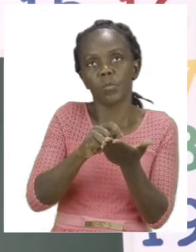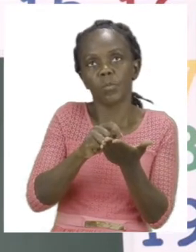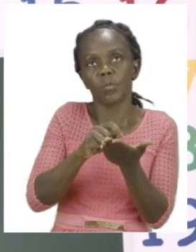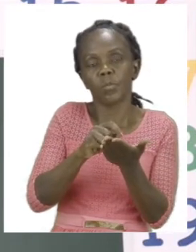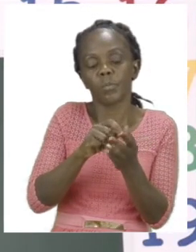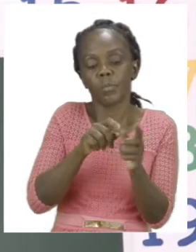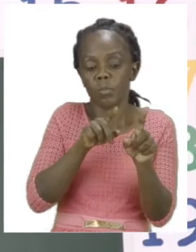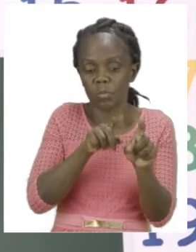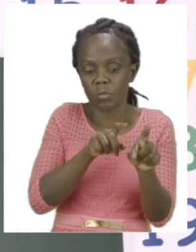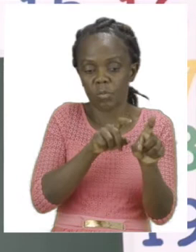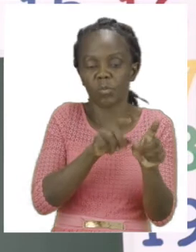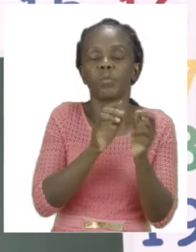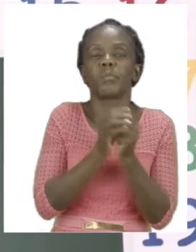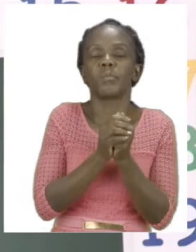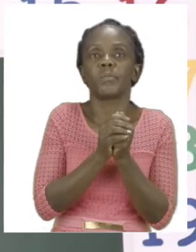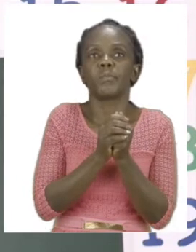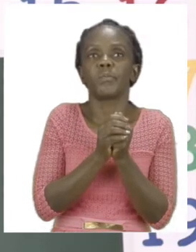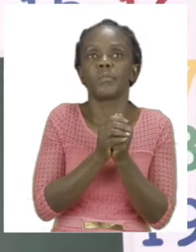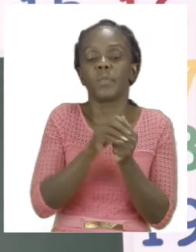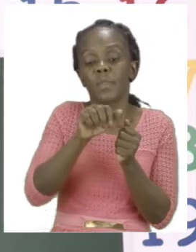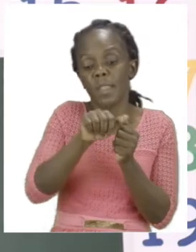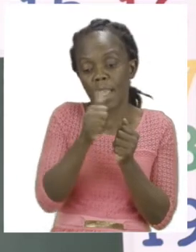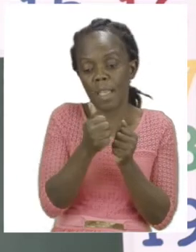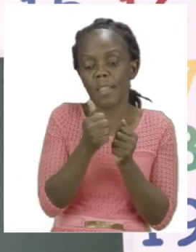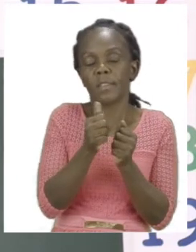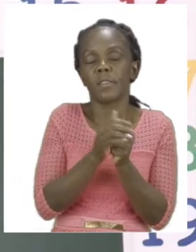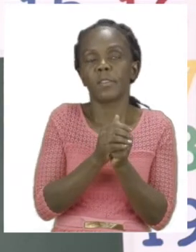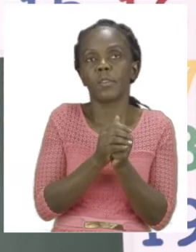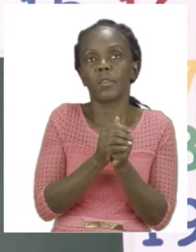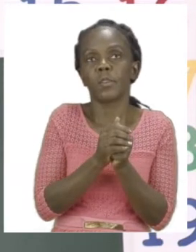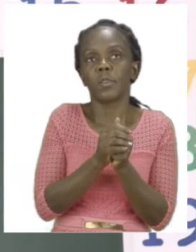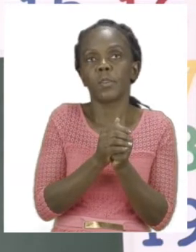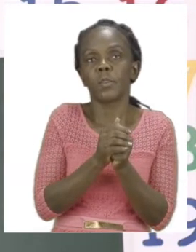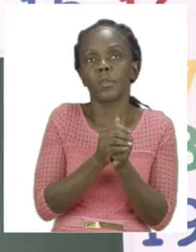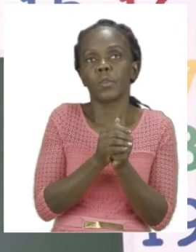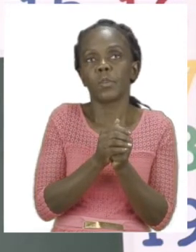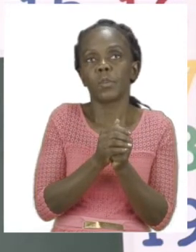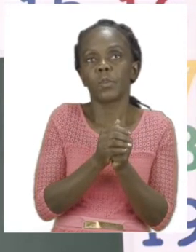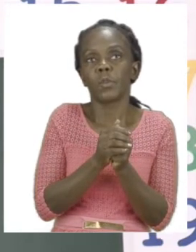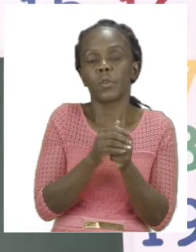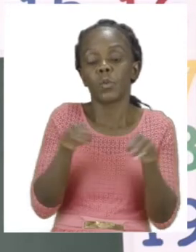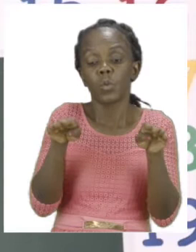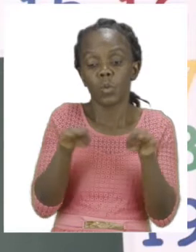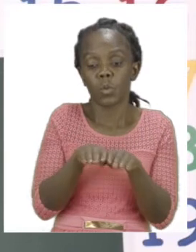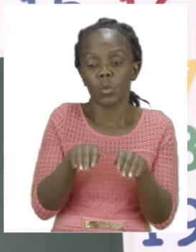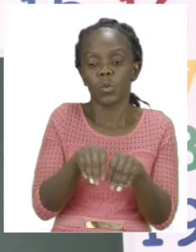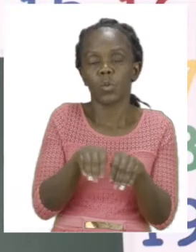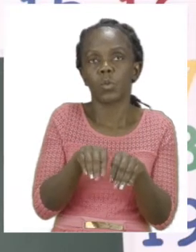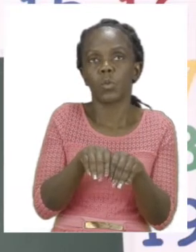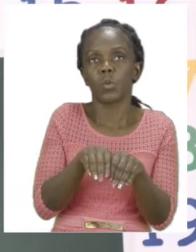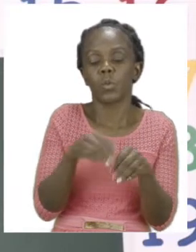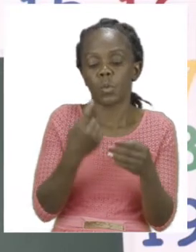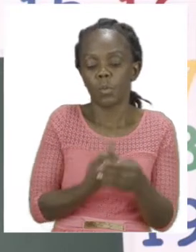provided. The next ones you're going to do by yourselves, but listen carefully. You need to say the number